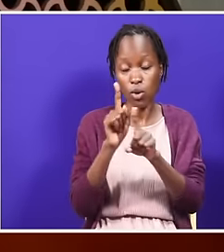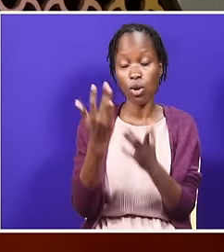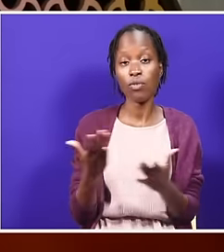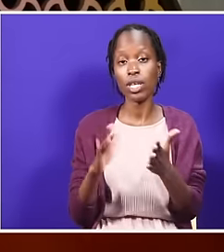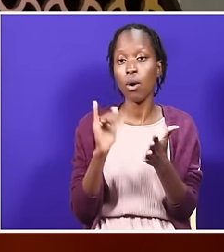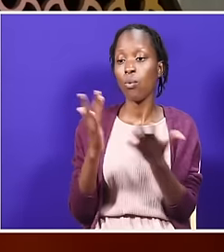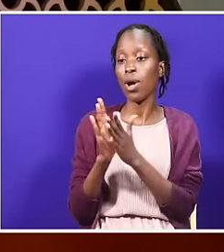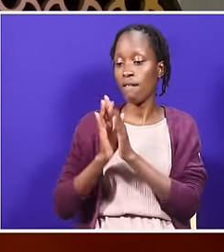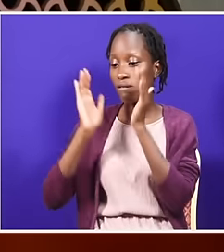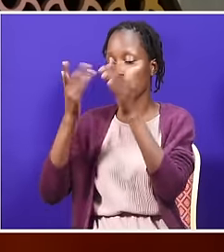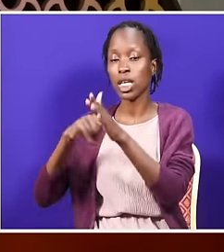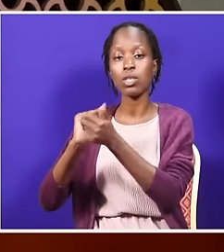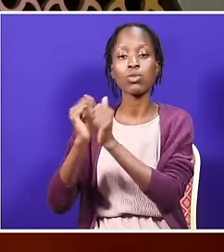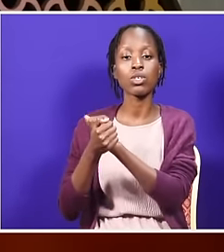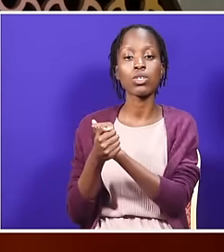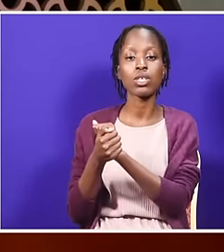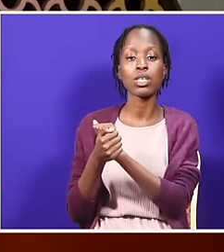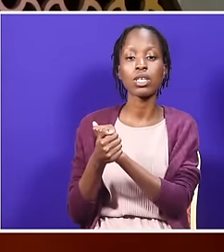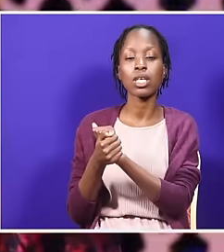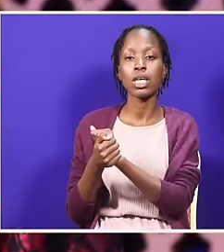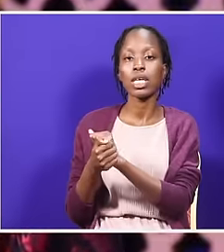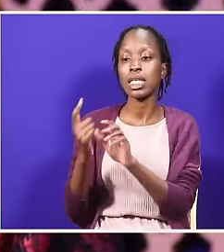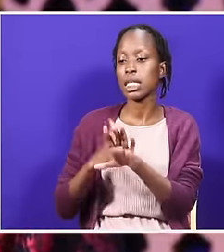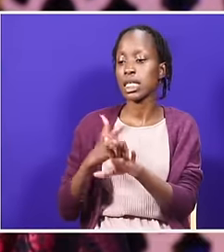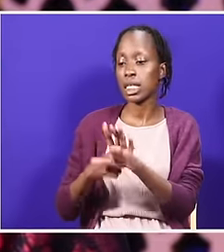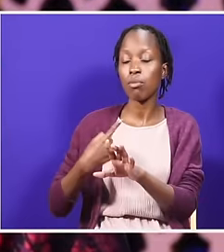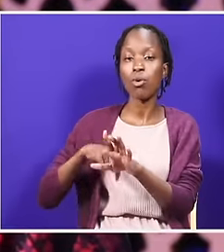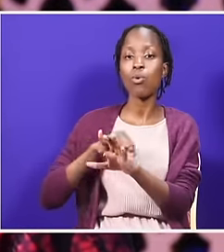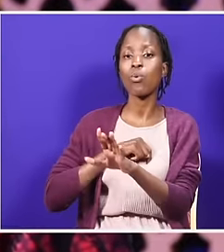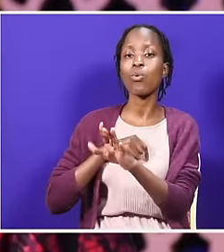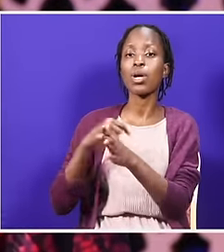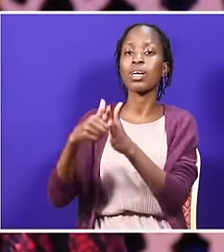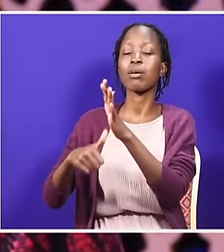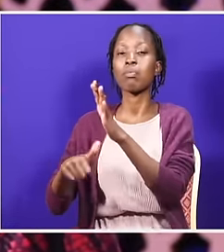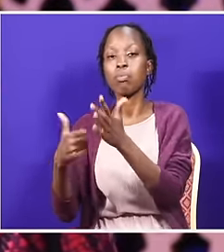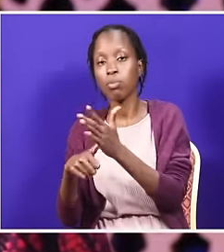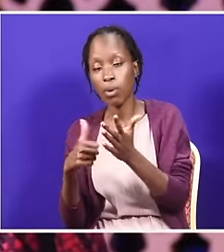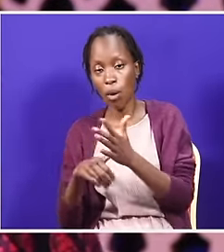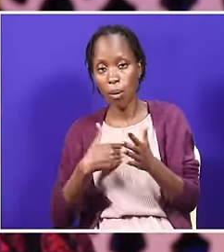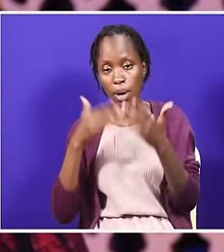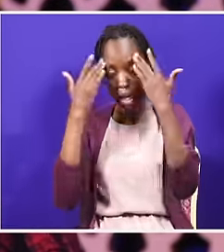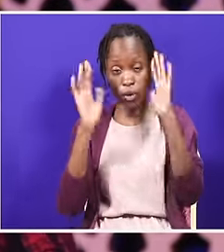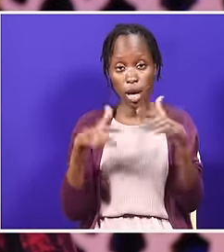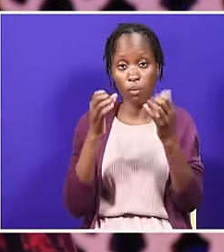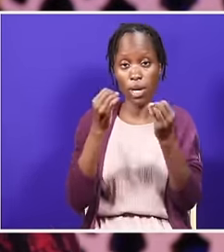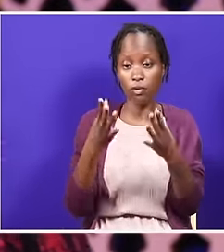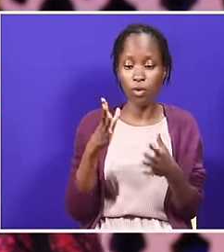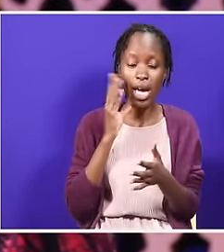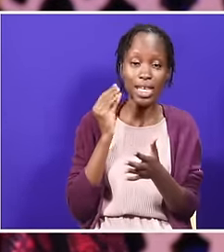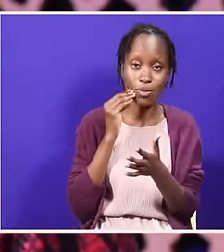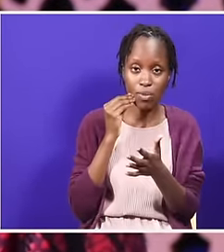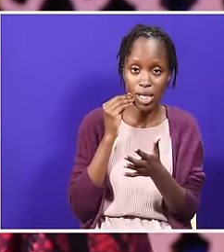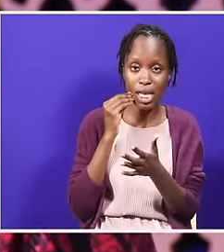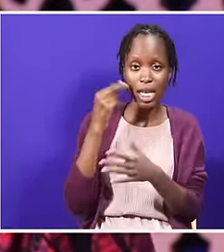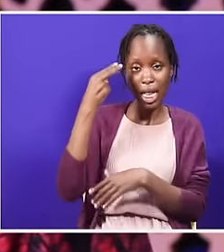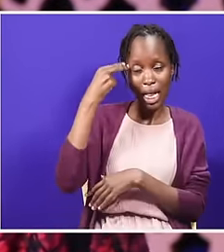times our focus narrows is when a gun gets put in our face. Now, I don't know how many of you have had that happen,